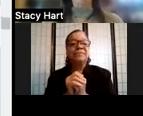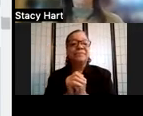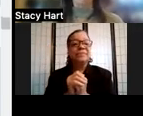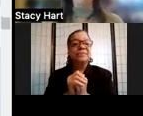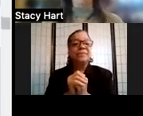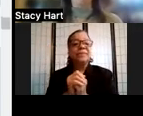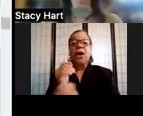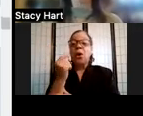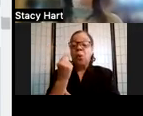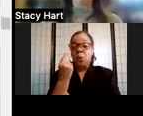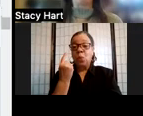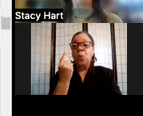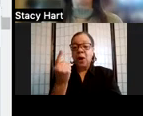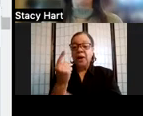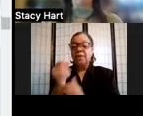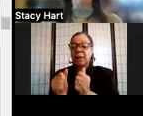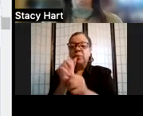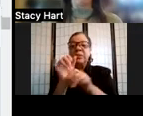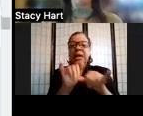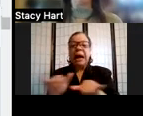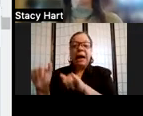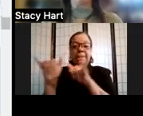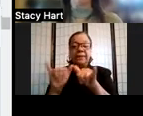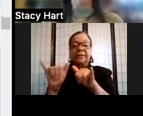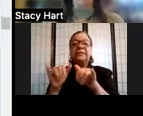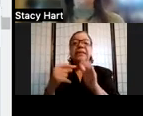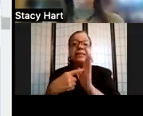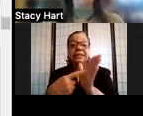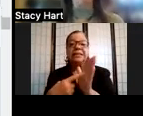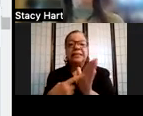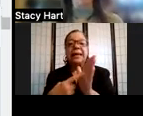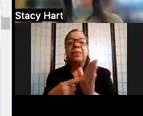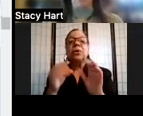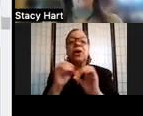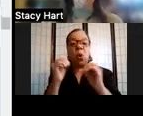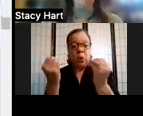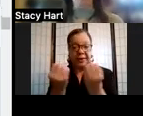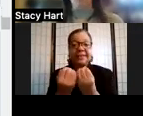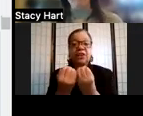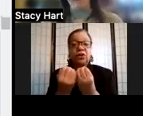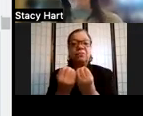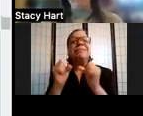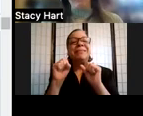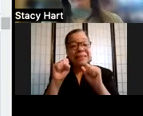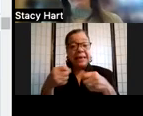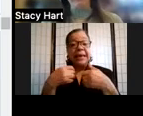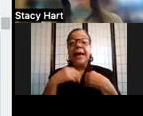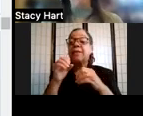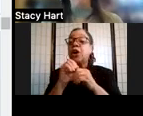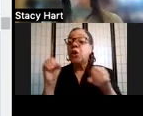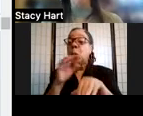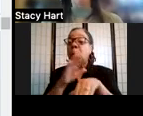One of the most common examples is an organization can have a no pet